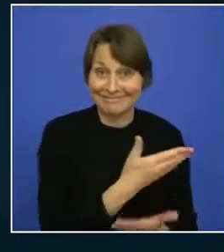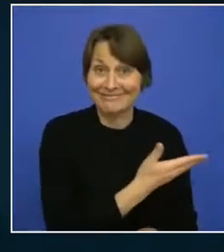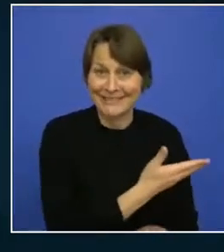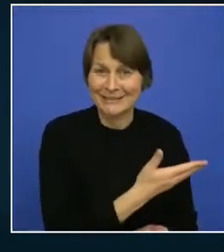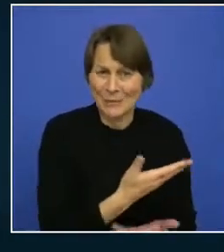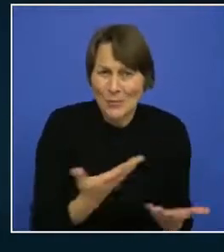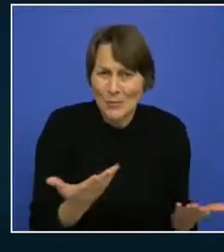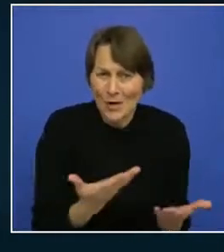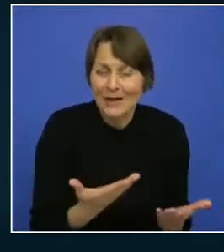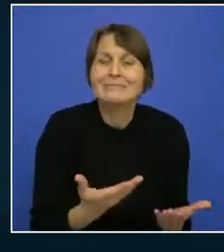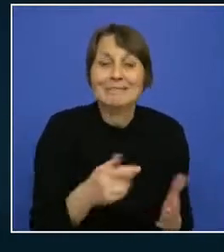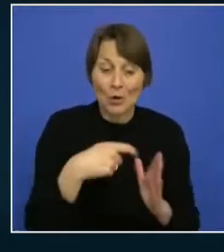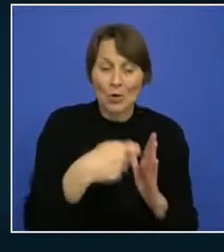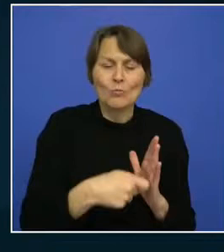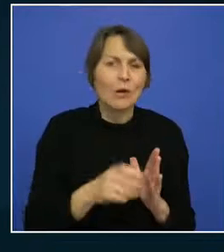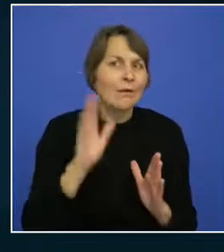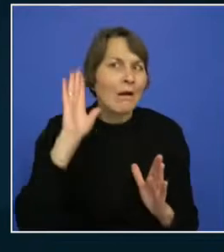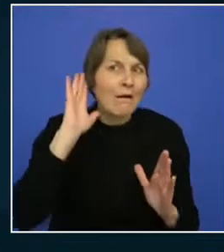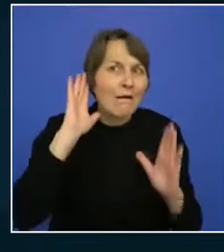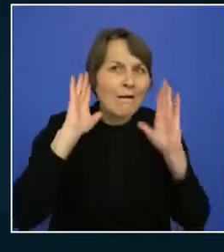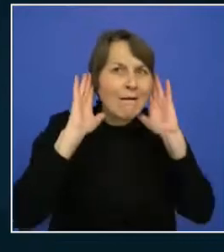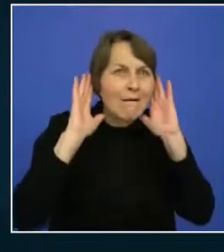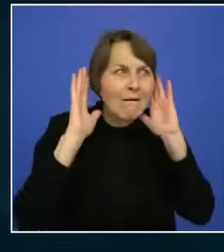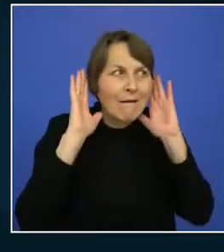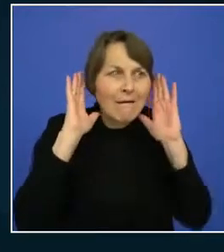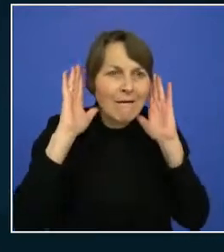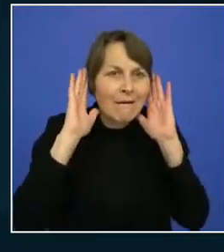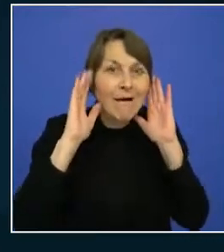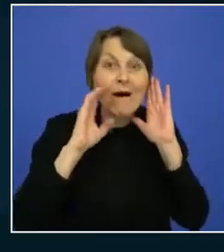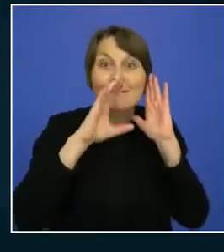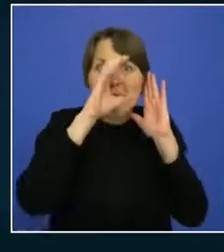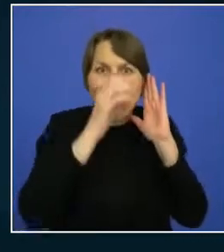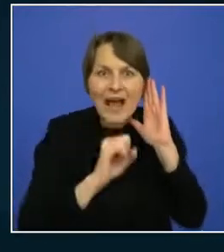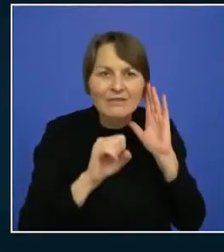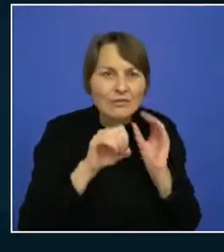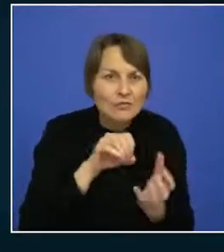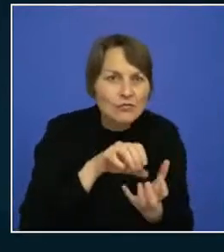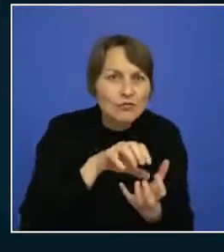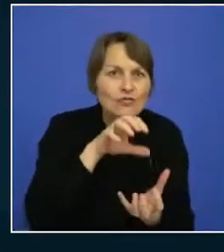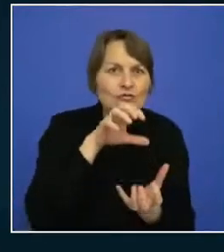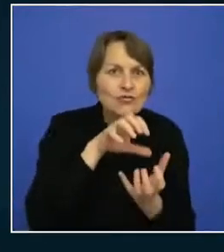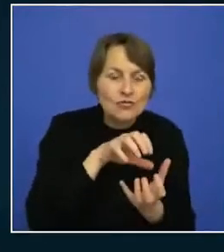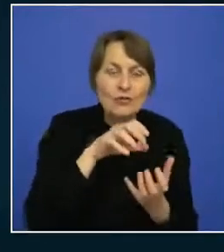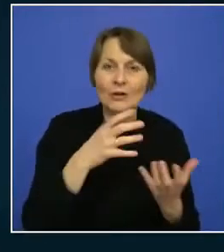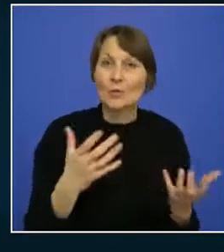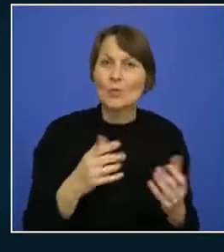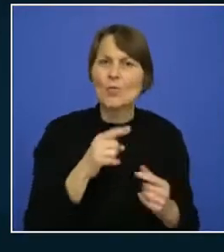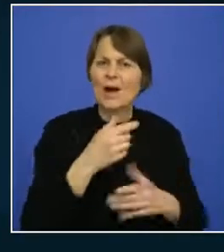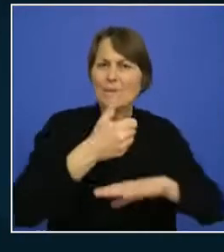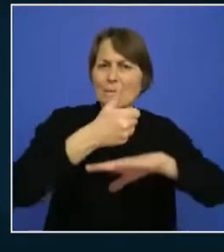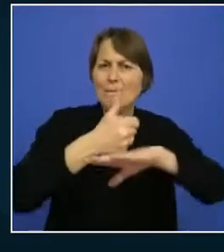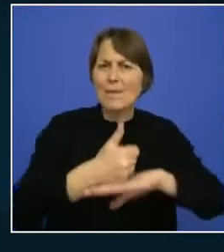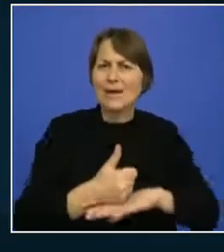elephants. They are based in Cornell University, which is in New York in the United States.